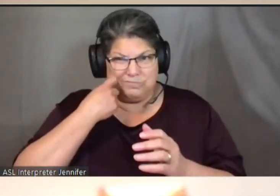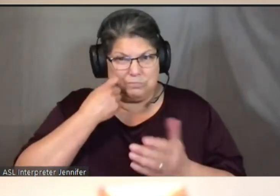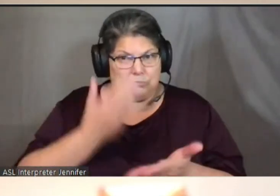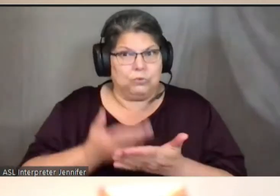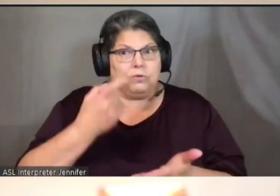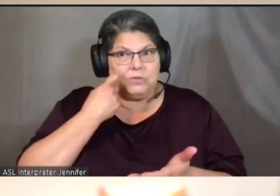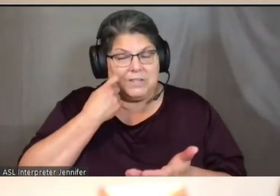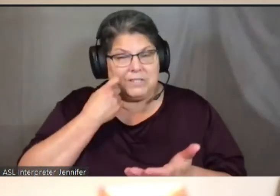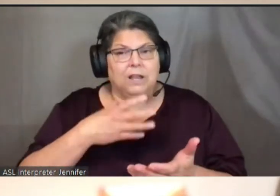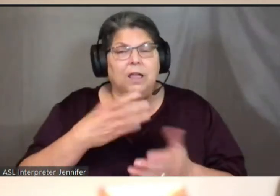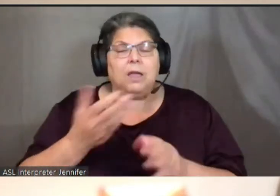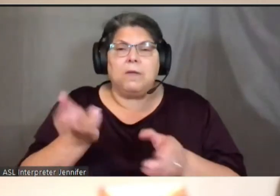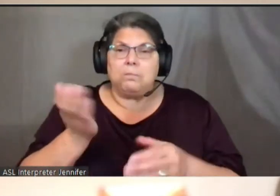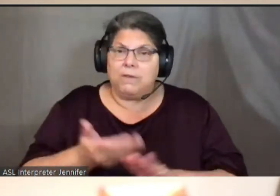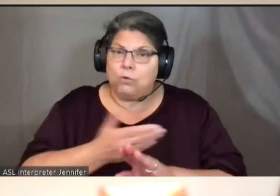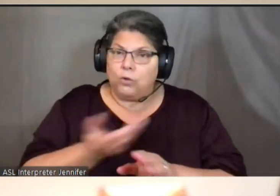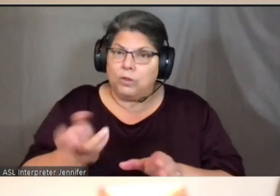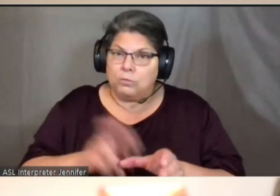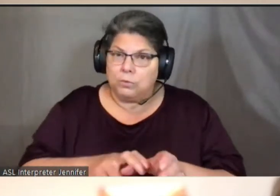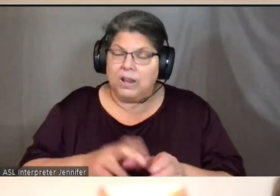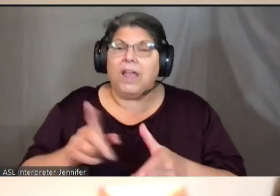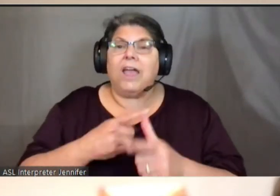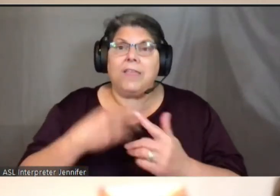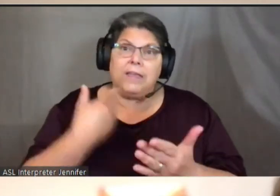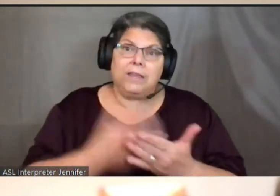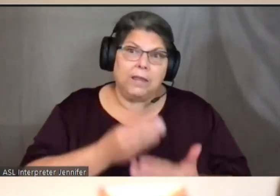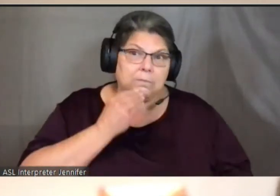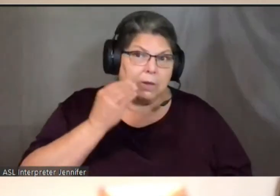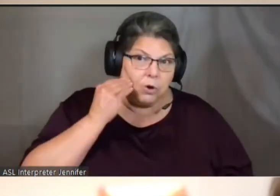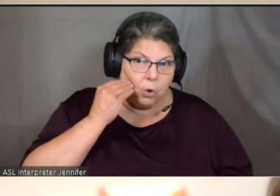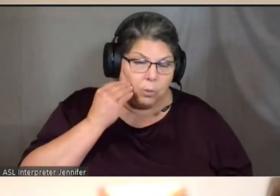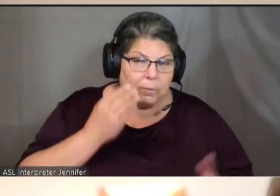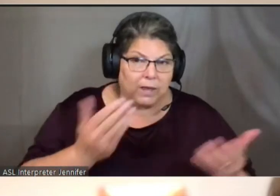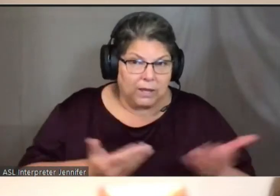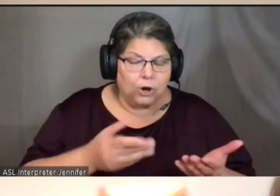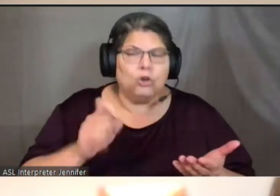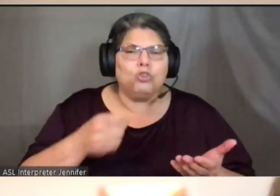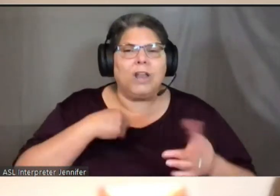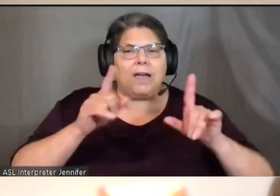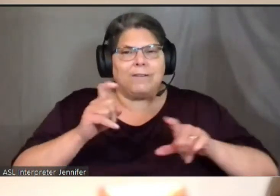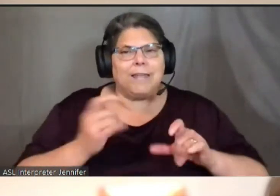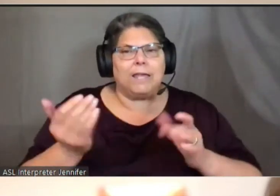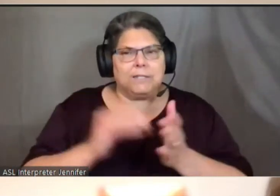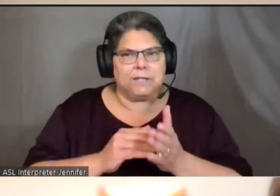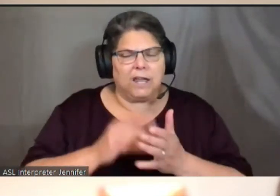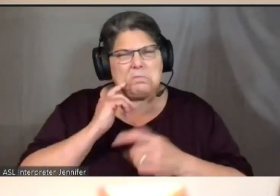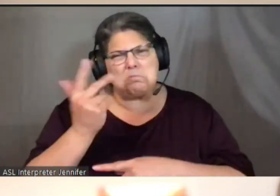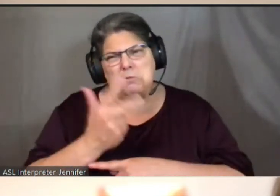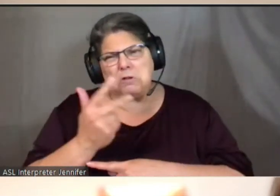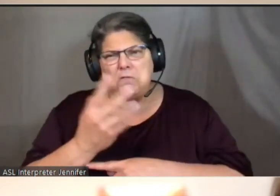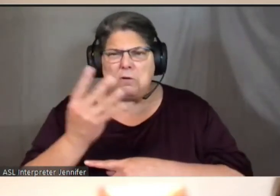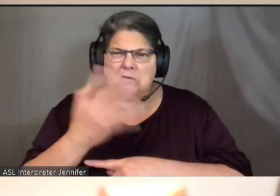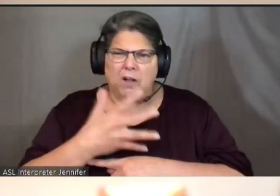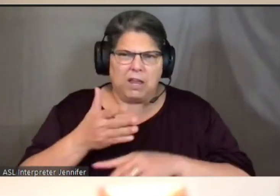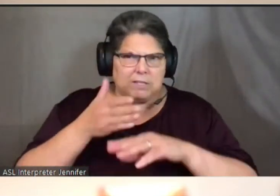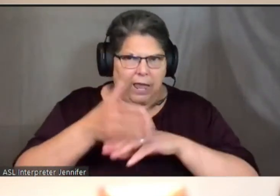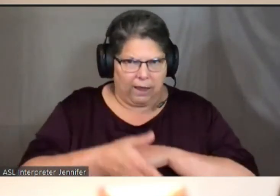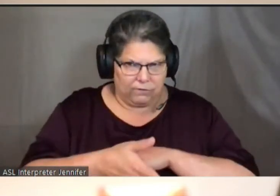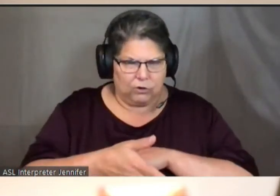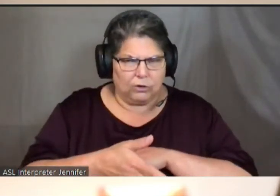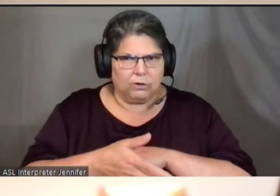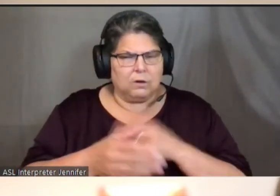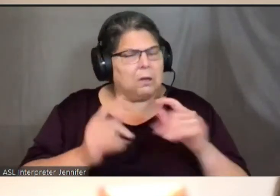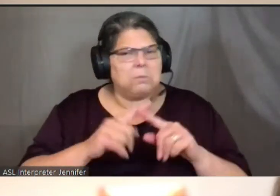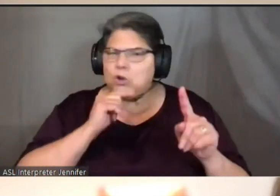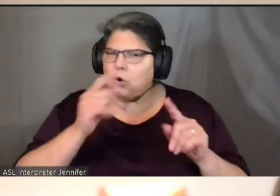should test 3 to 5 days after return, but no need to self-quarantine. Again, more and more reasons